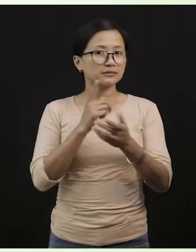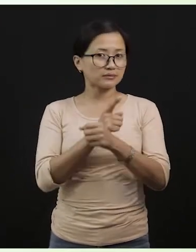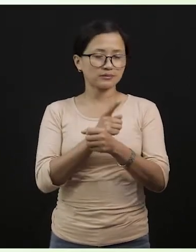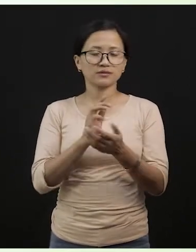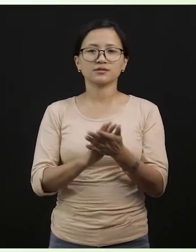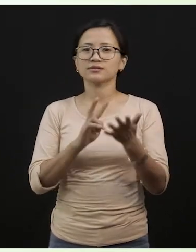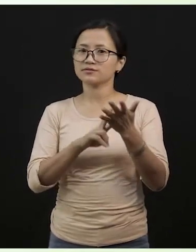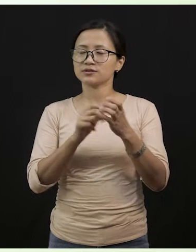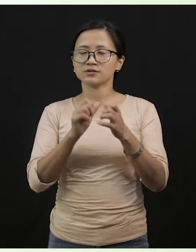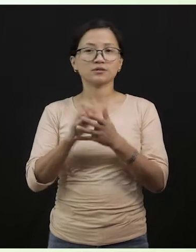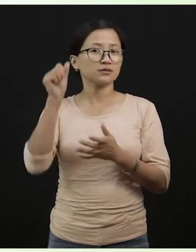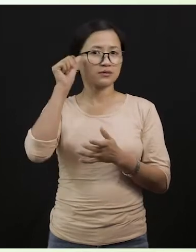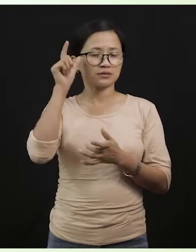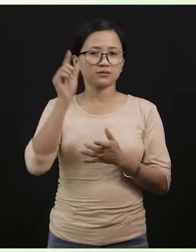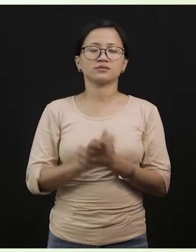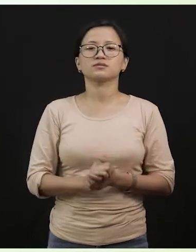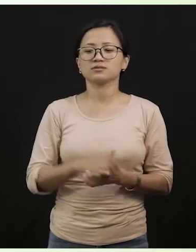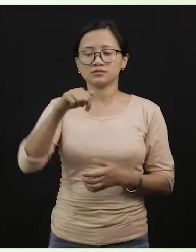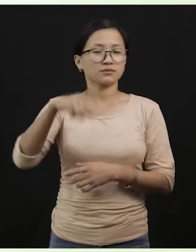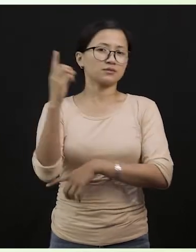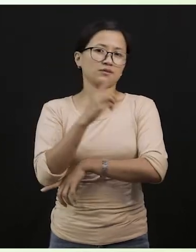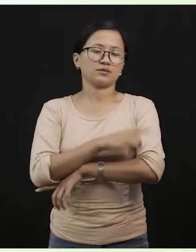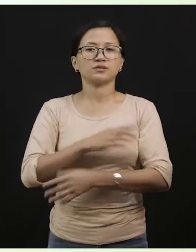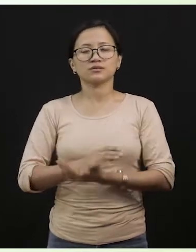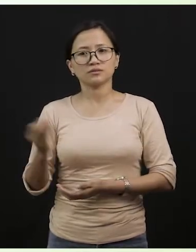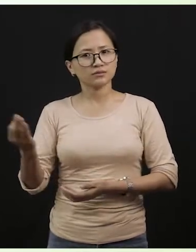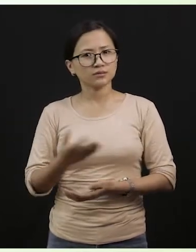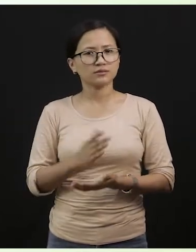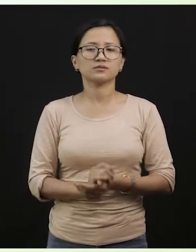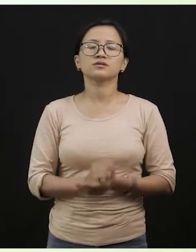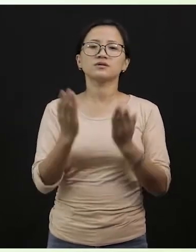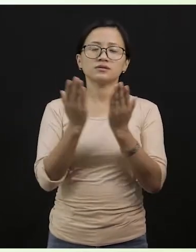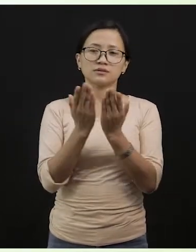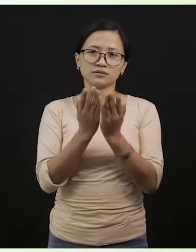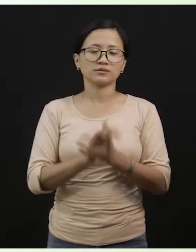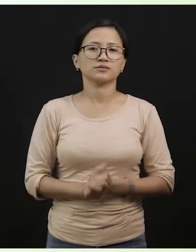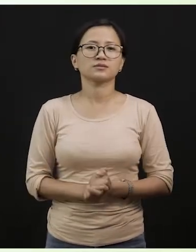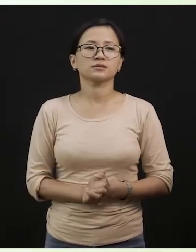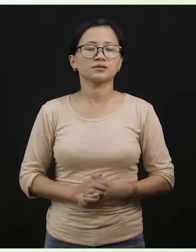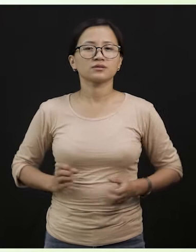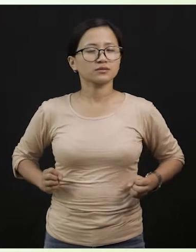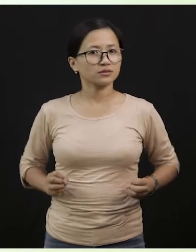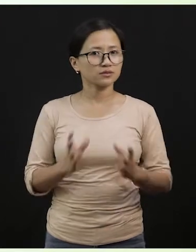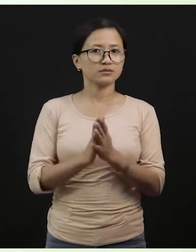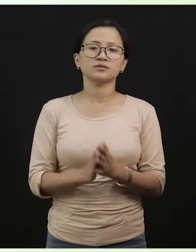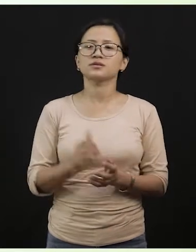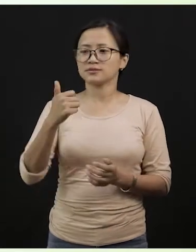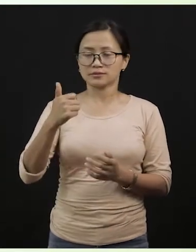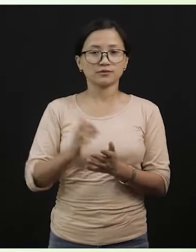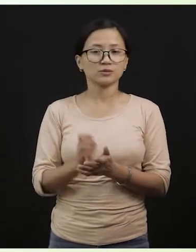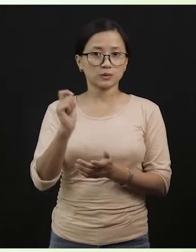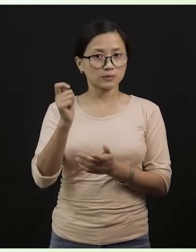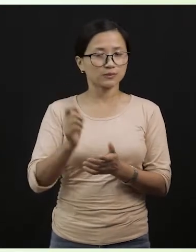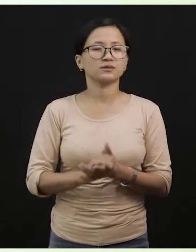teacher. Today, we are going to start a new lesson that is good deeds. You see here, right? We are going to start the lesson good deeds.